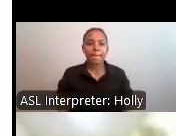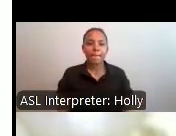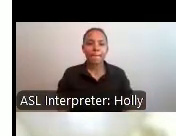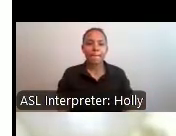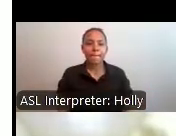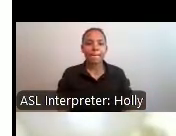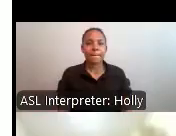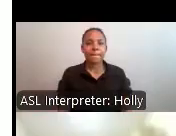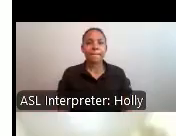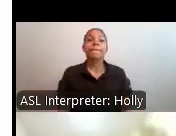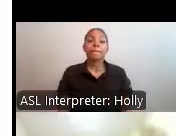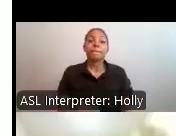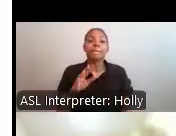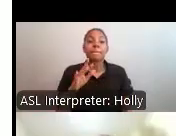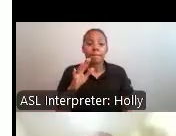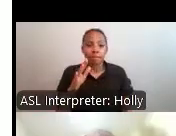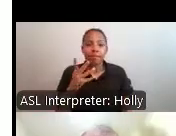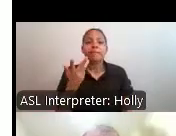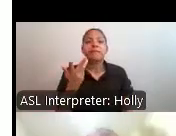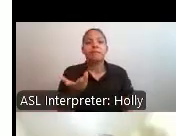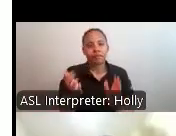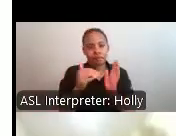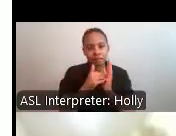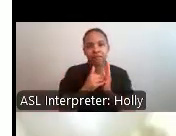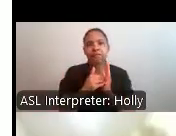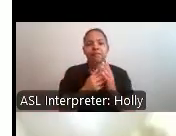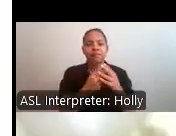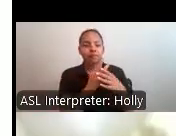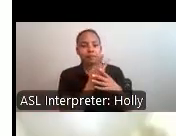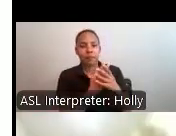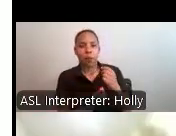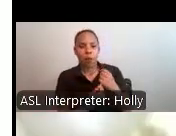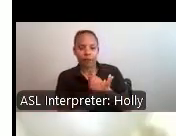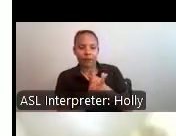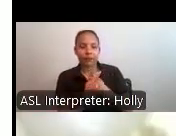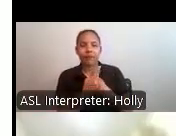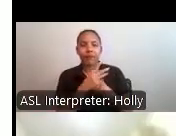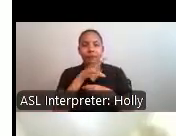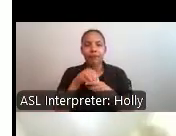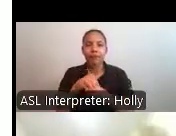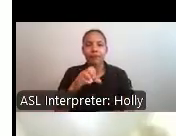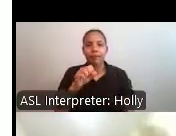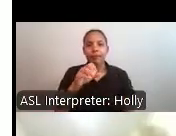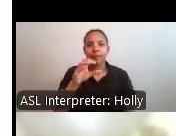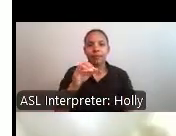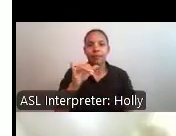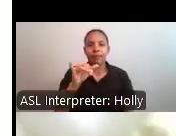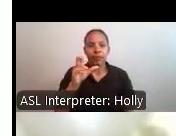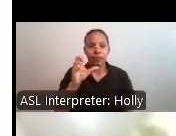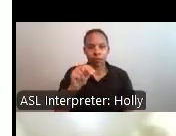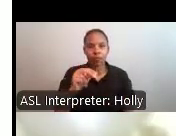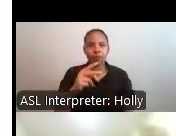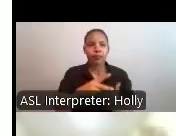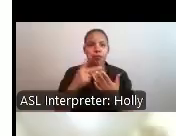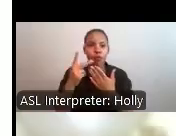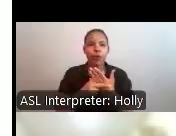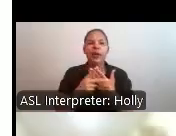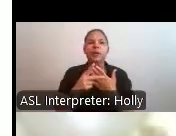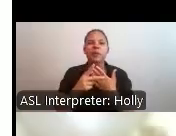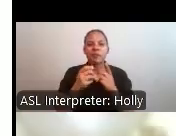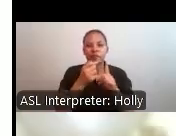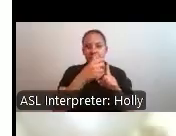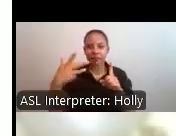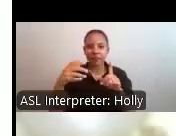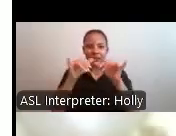As Sarah introduced, me and Lindsay are a part of the New York Scion program, which is called the Systems Change and